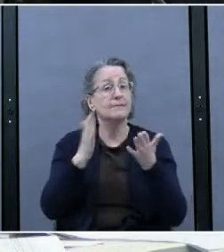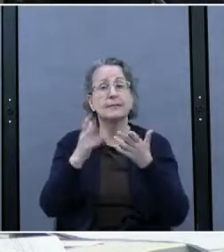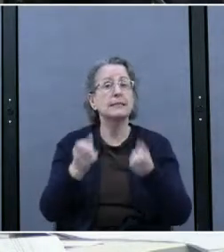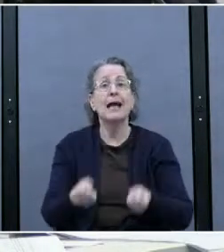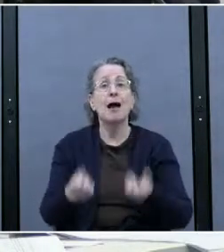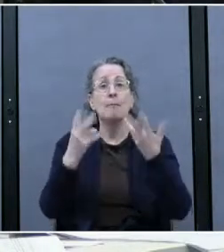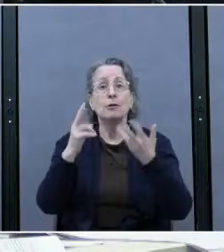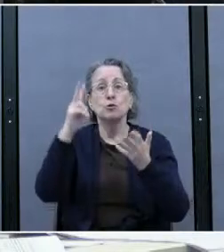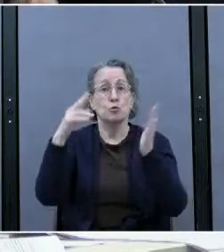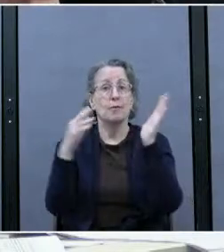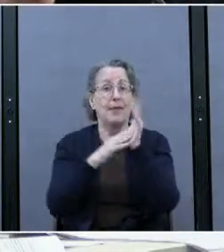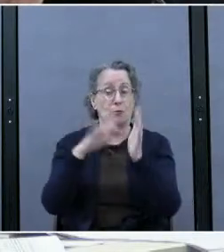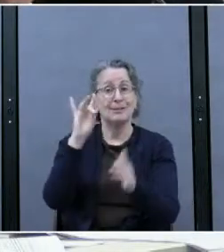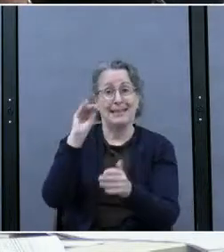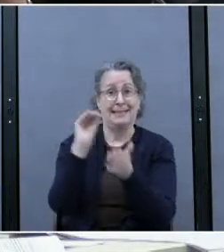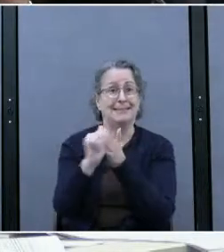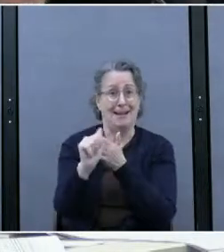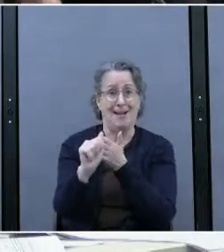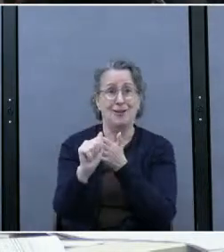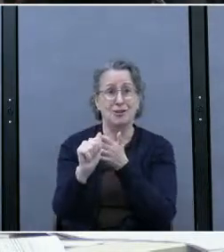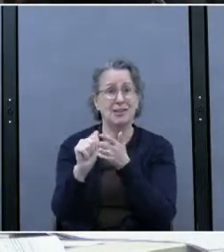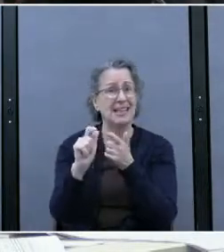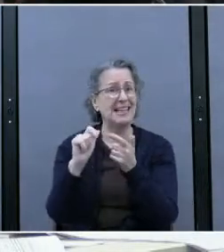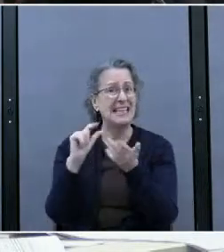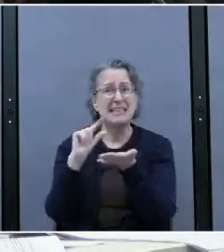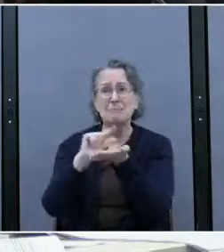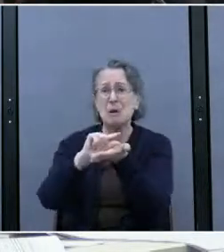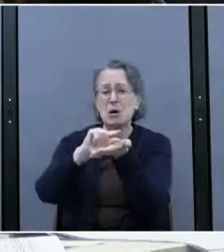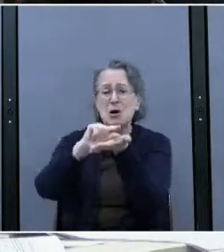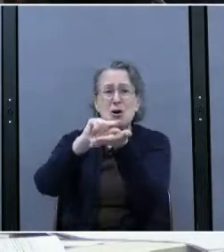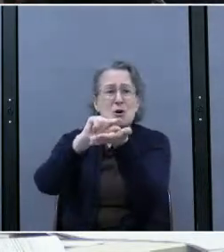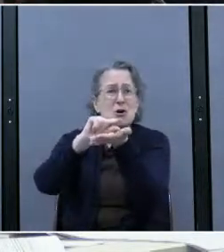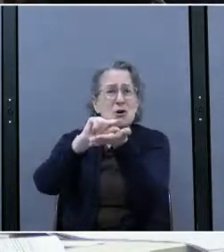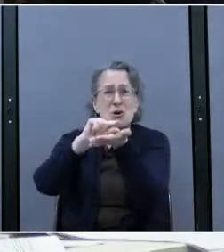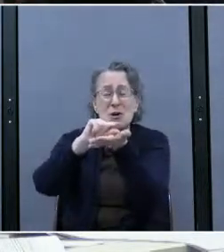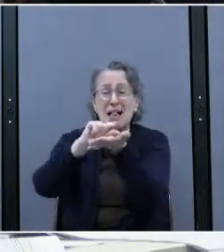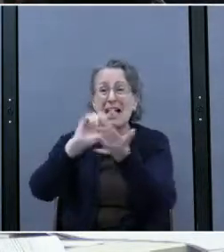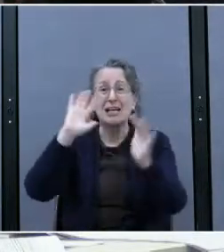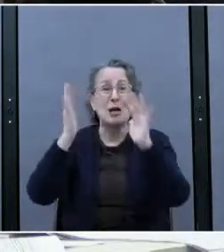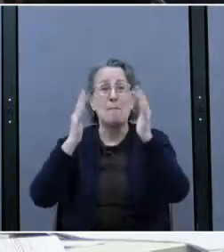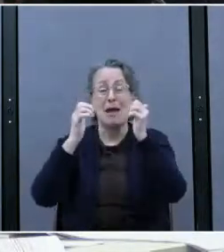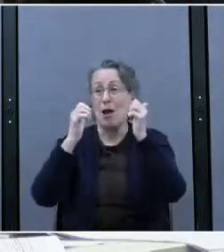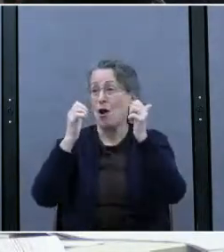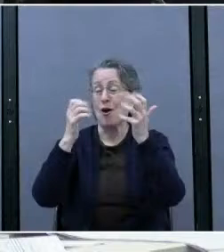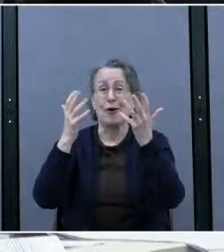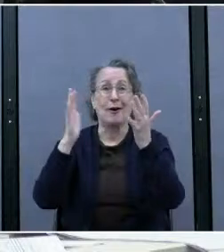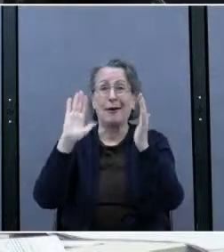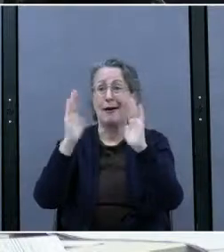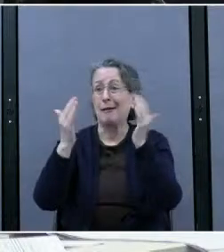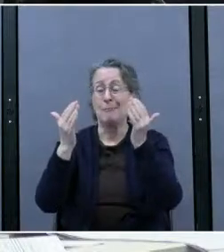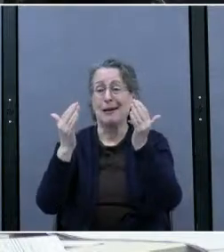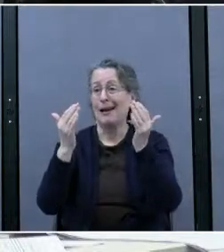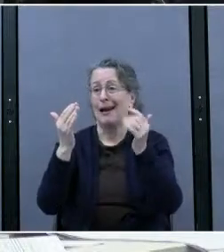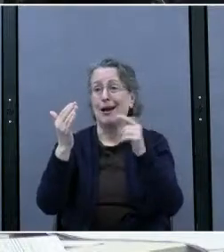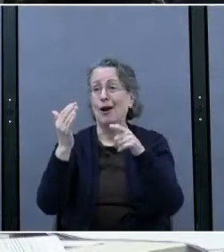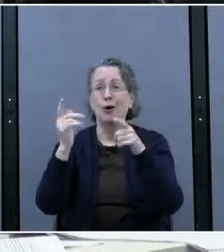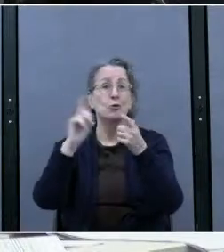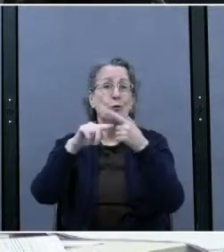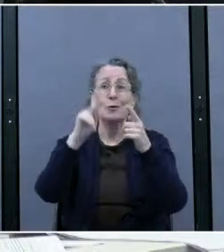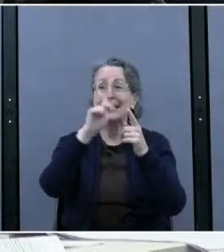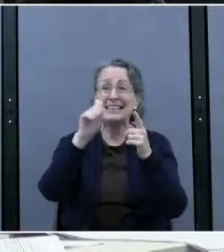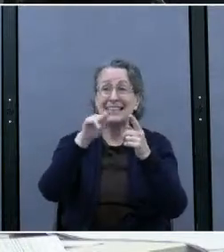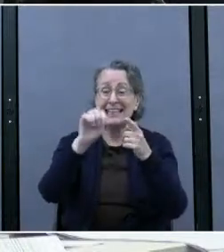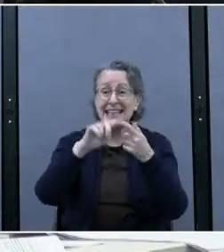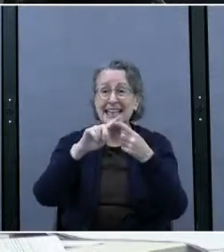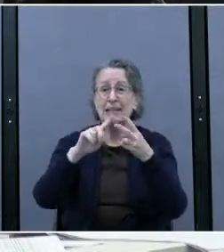pretty lean. That is 8 to 10% lower than what the cost of services is in Keene